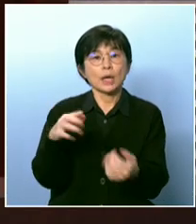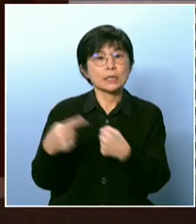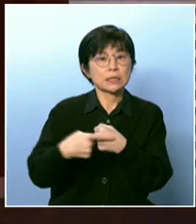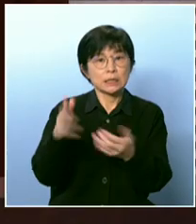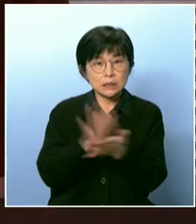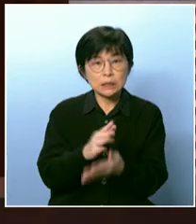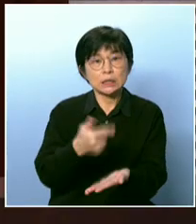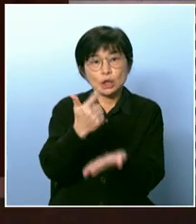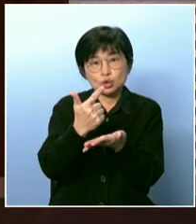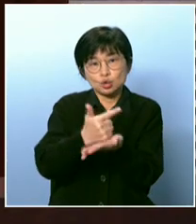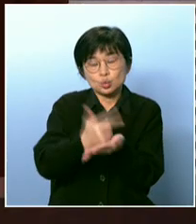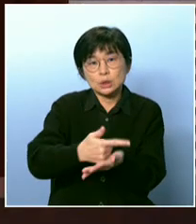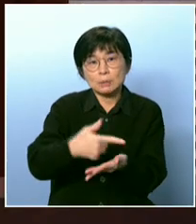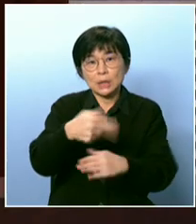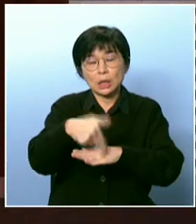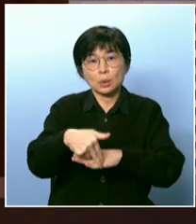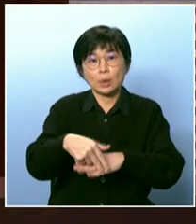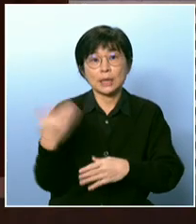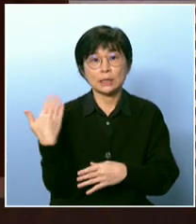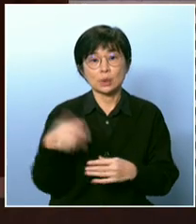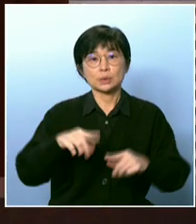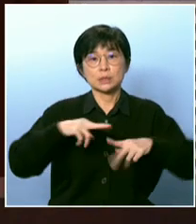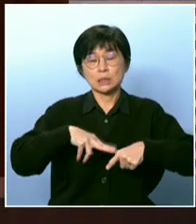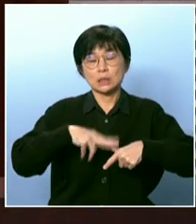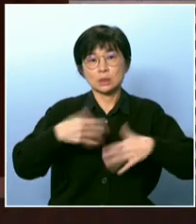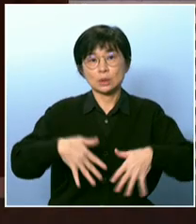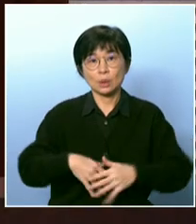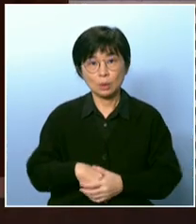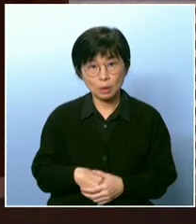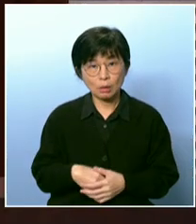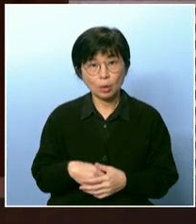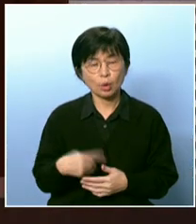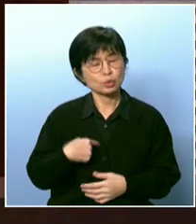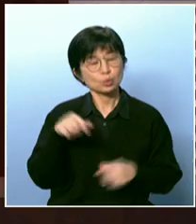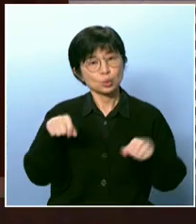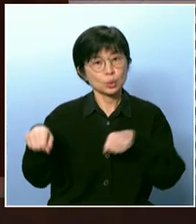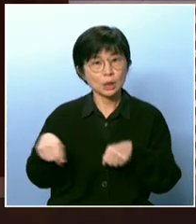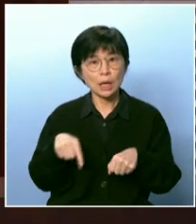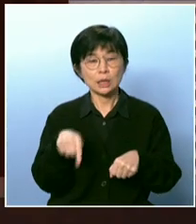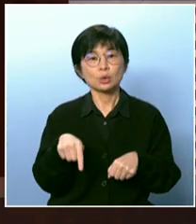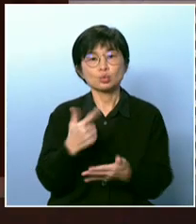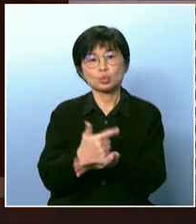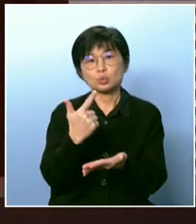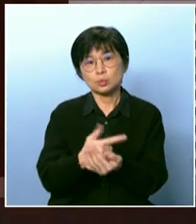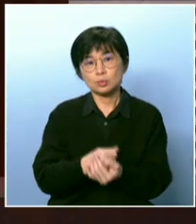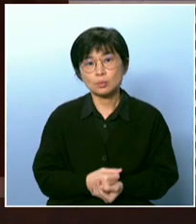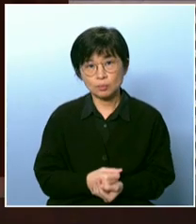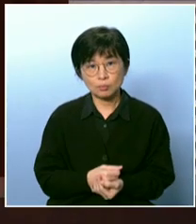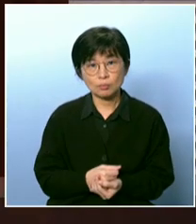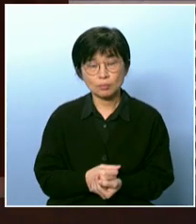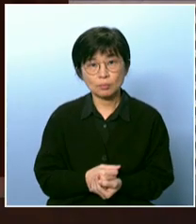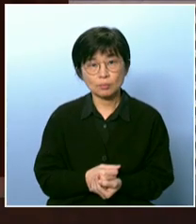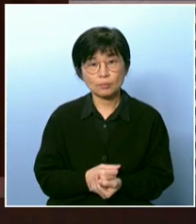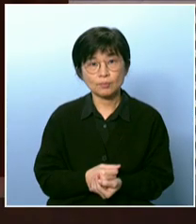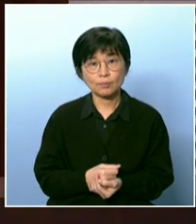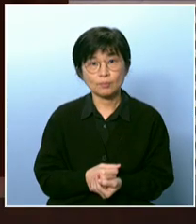Bay Area and the country, as said earlier, the Undersecretary already talked